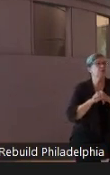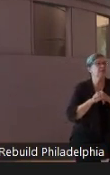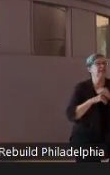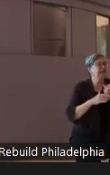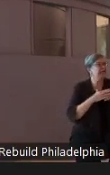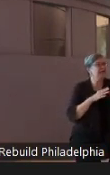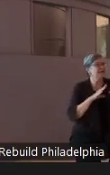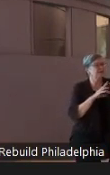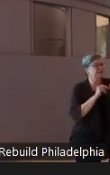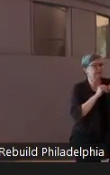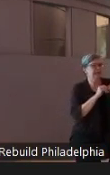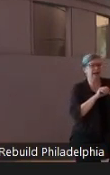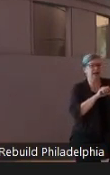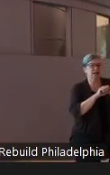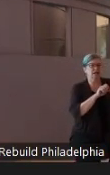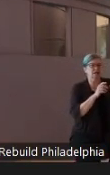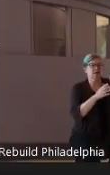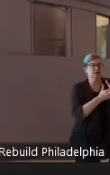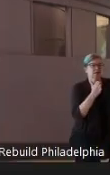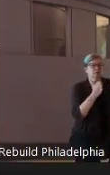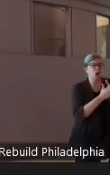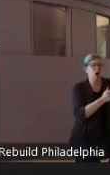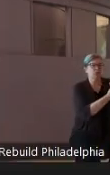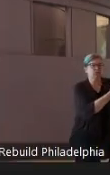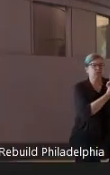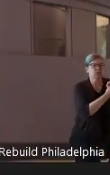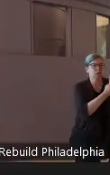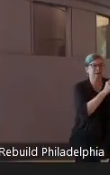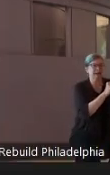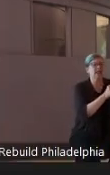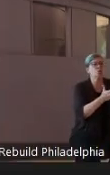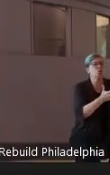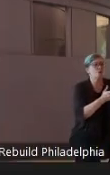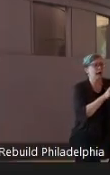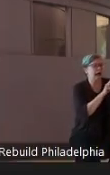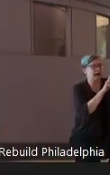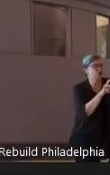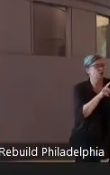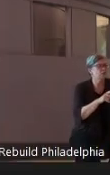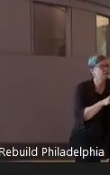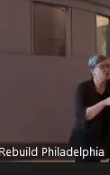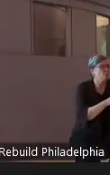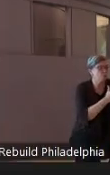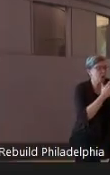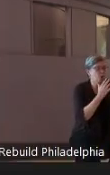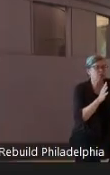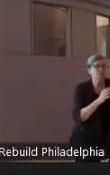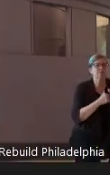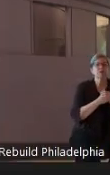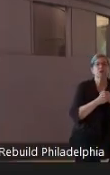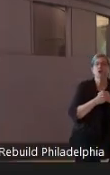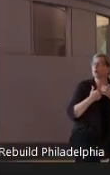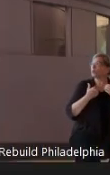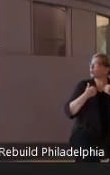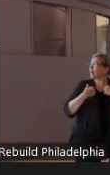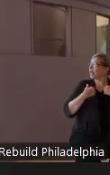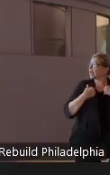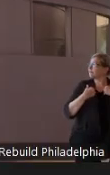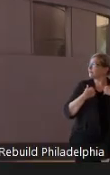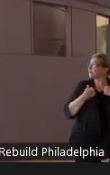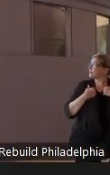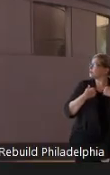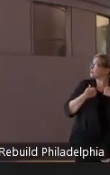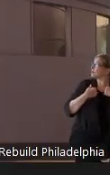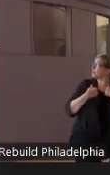talk to you about what you would prefer or if you want both. We will have backed benches throughout the site,